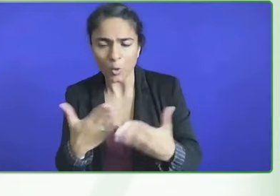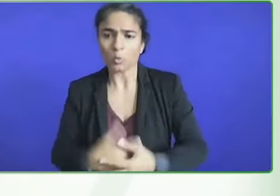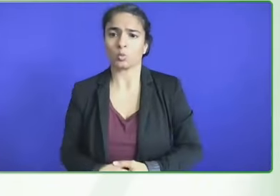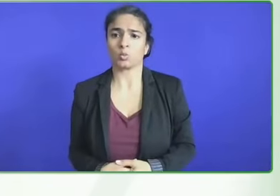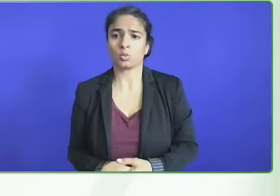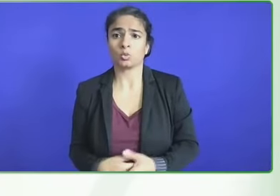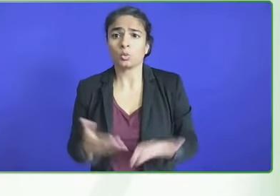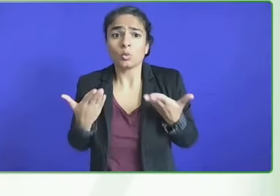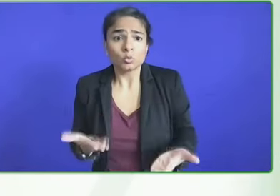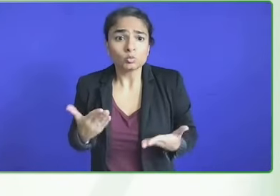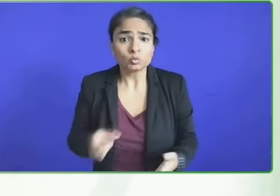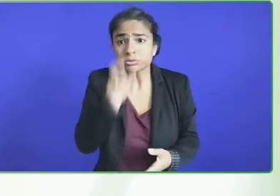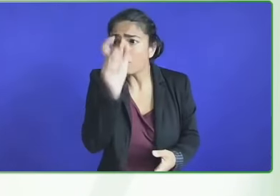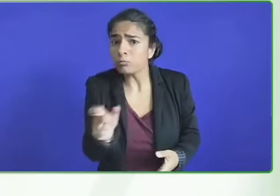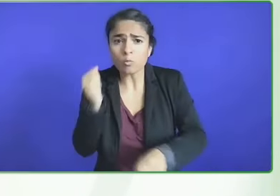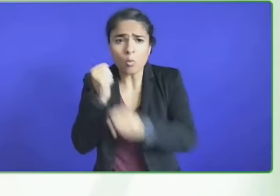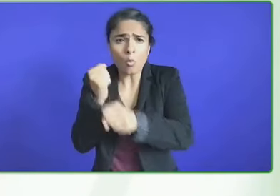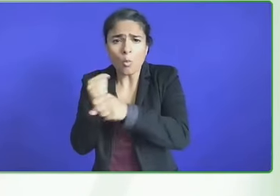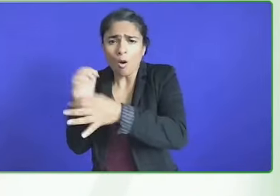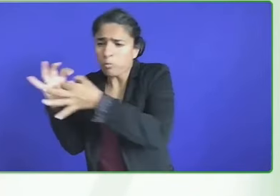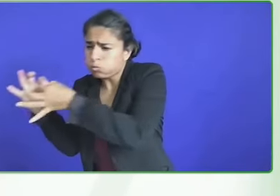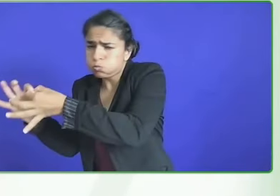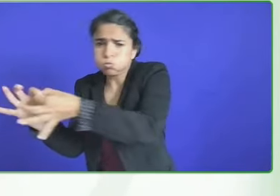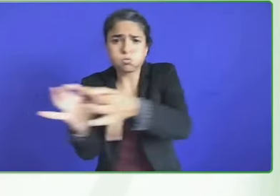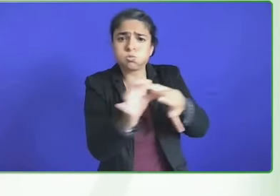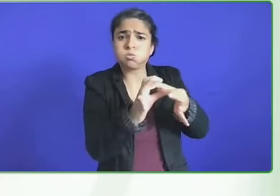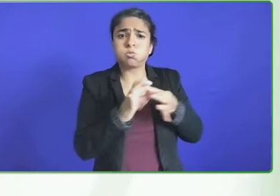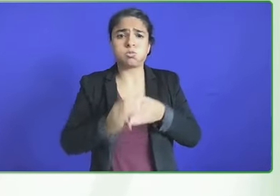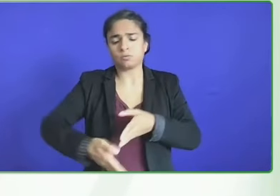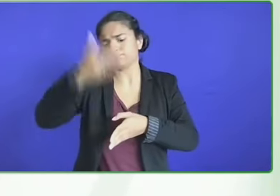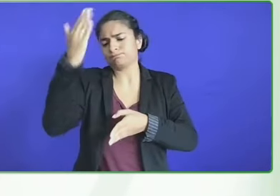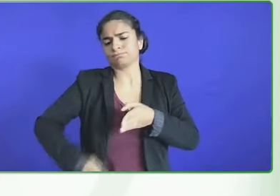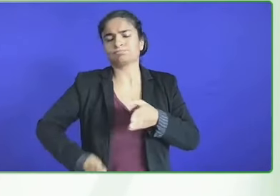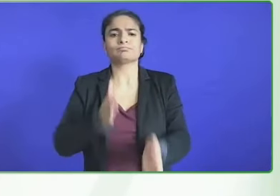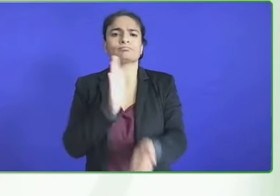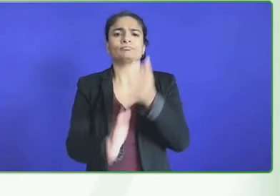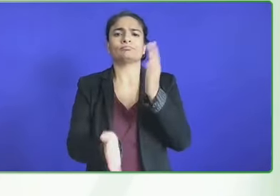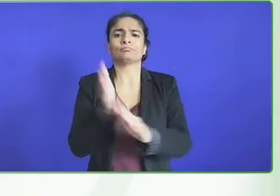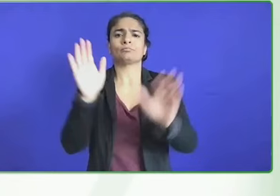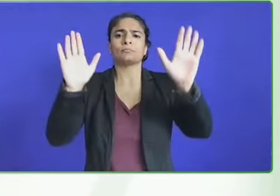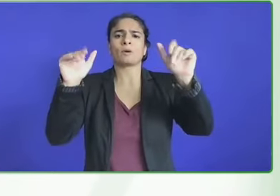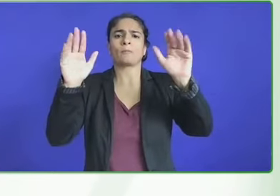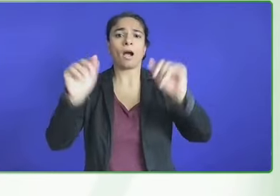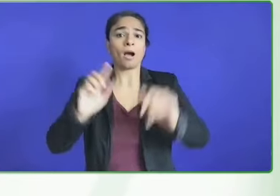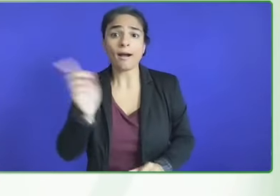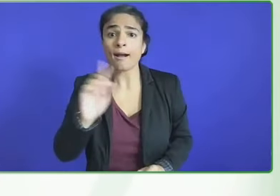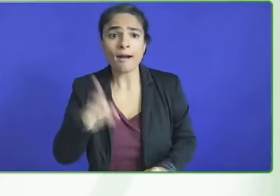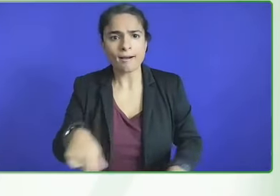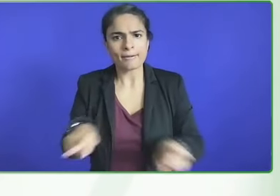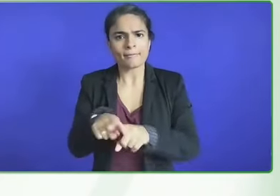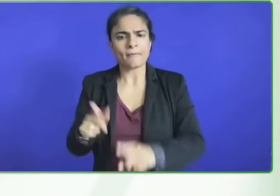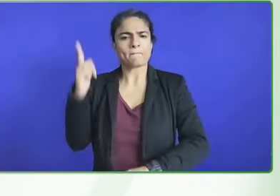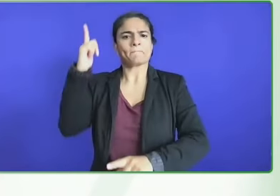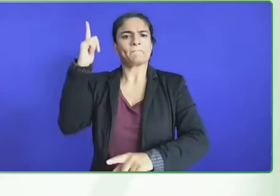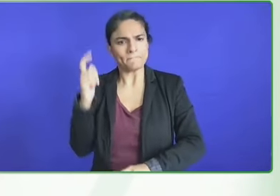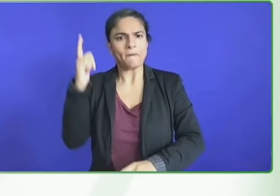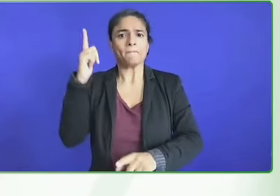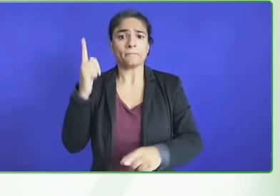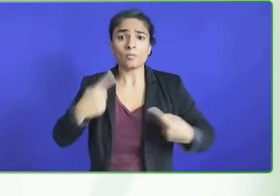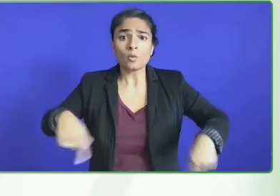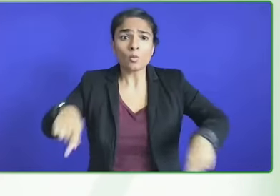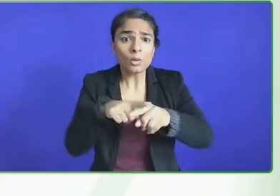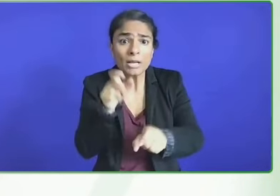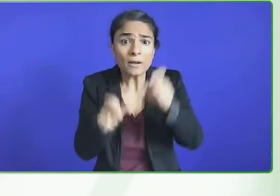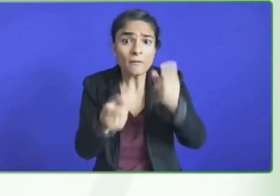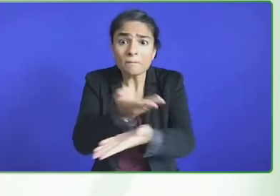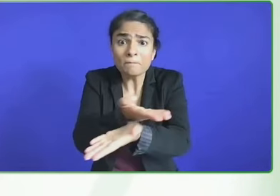editor of a report that we're doing. And we also want Ana Lucia from a Brazilian Human Rights Law Office to also do a legal check on this. So